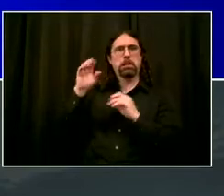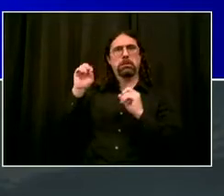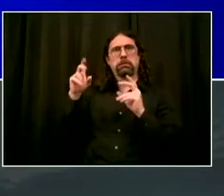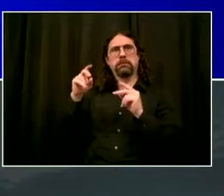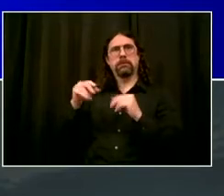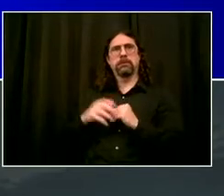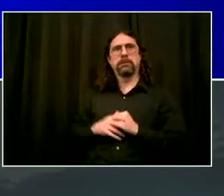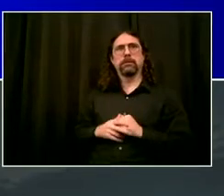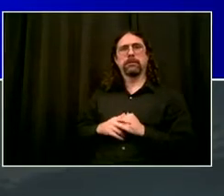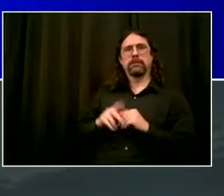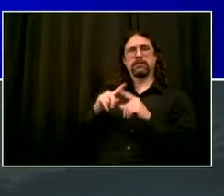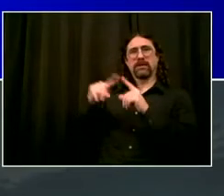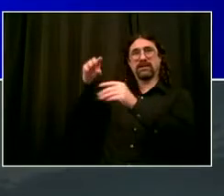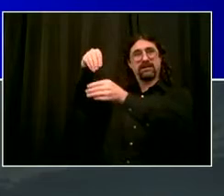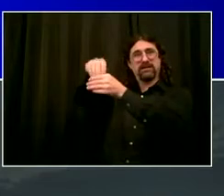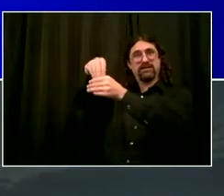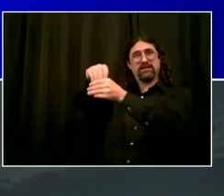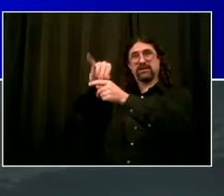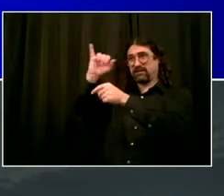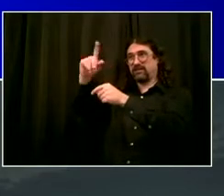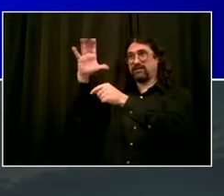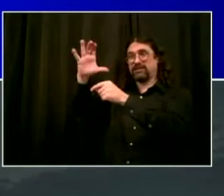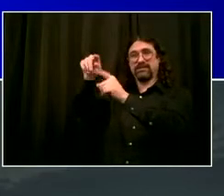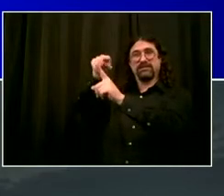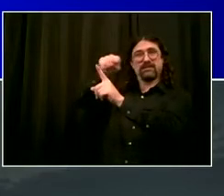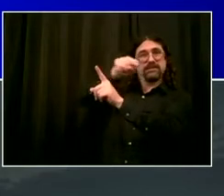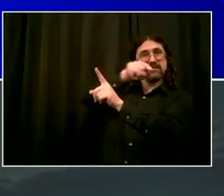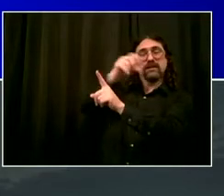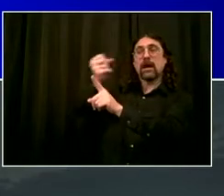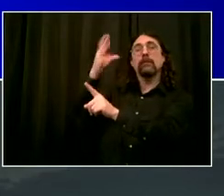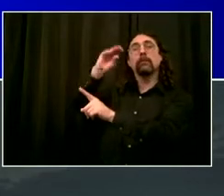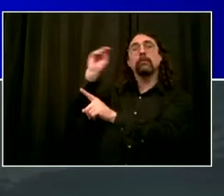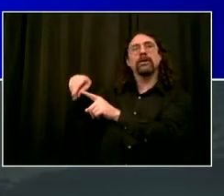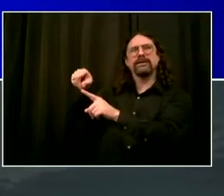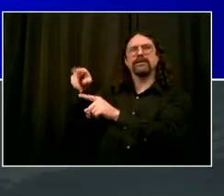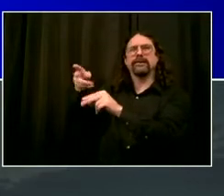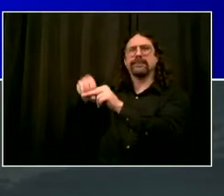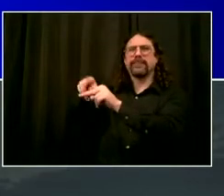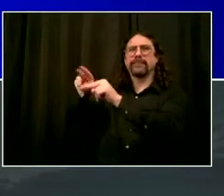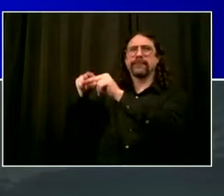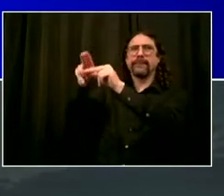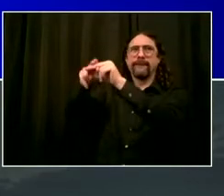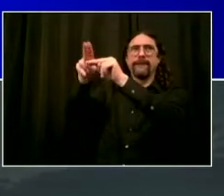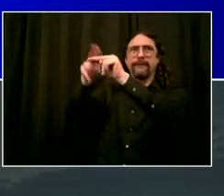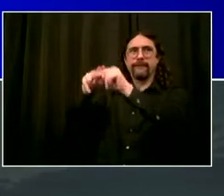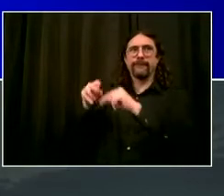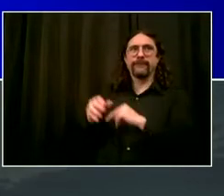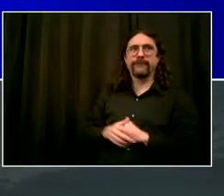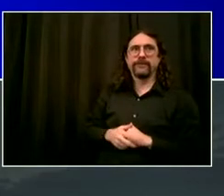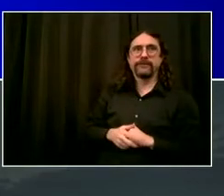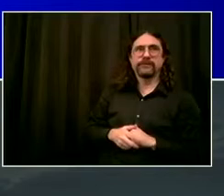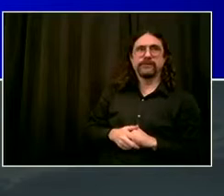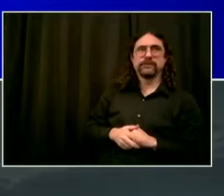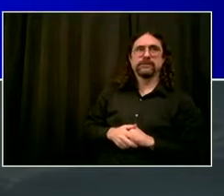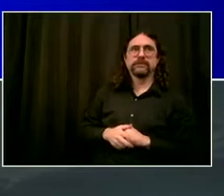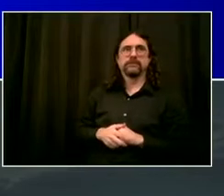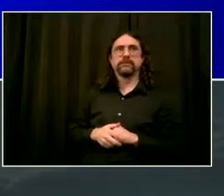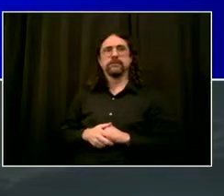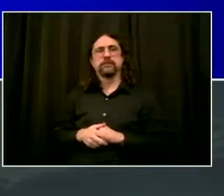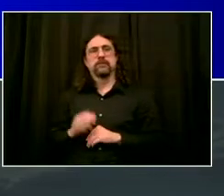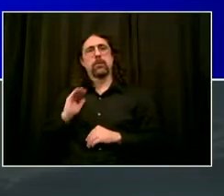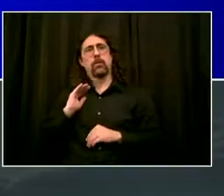been growing as marketly as we might have expected and icus have not been as full as we might have expected but we are far from out of the